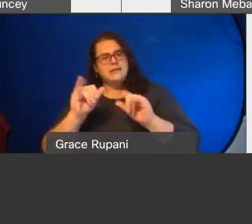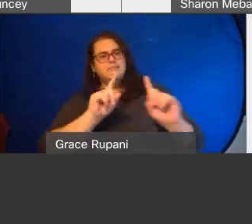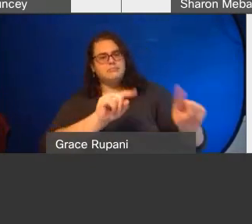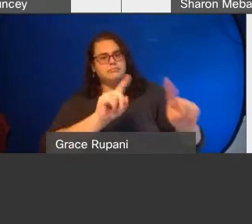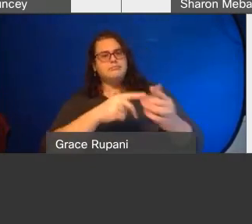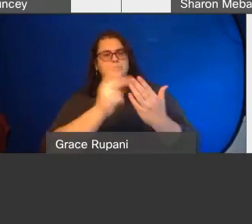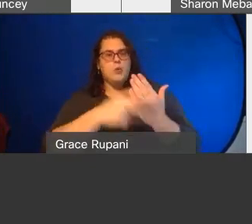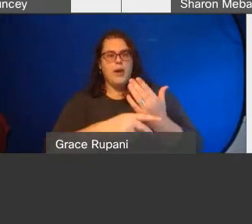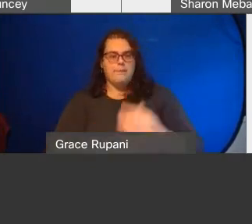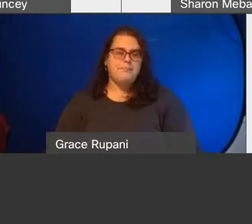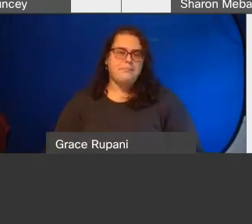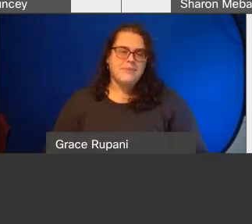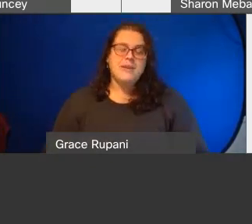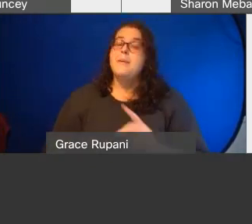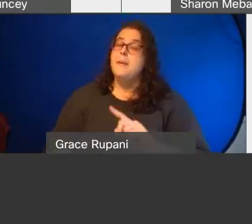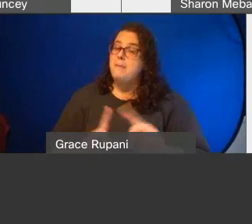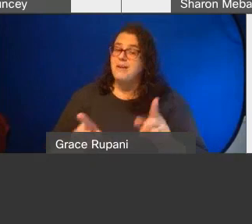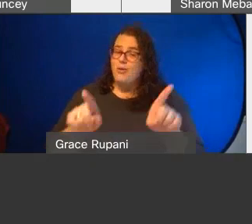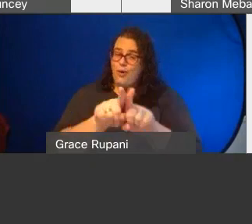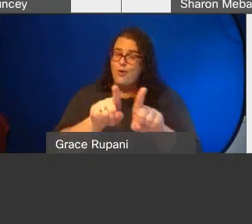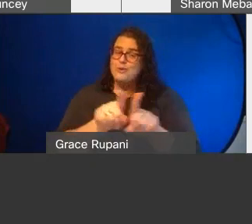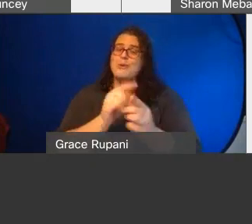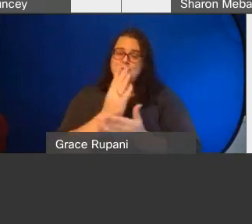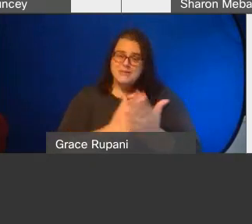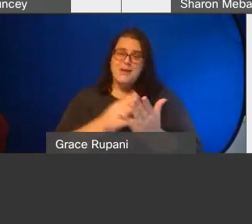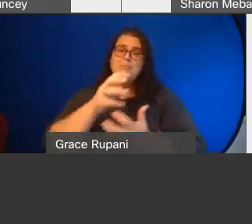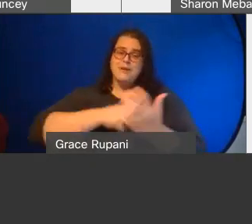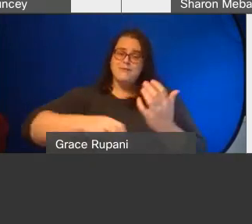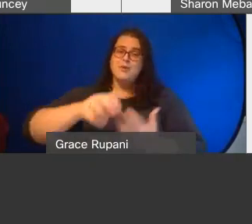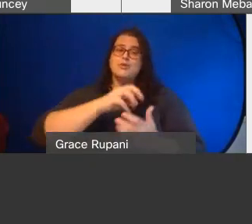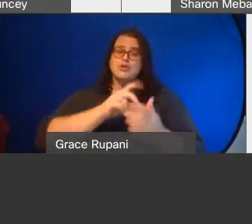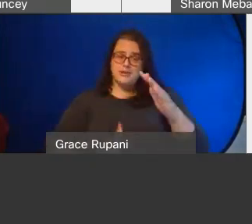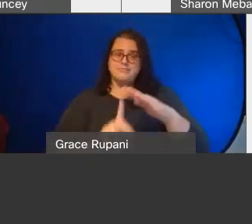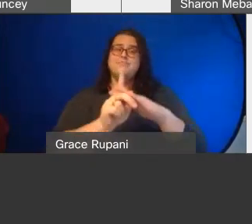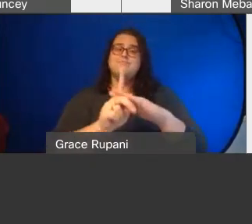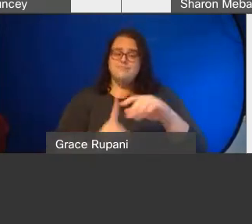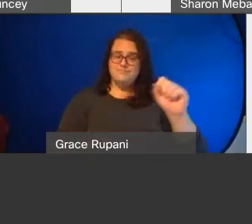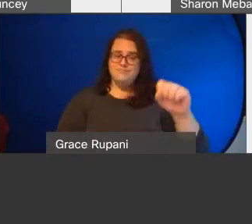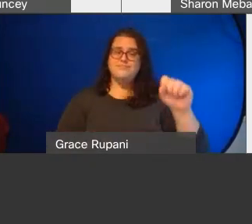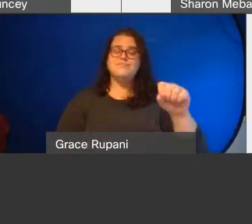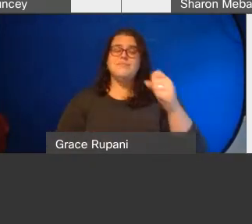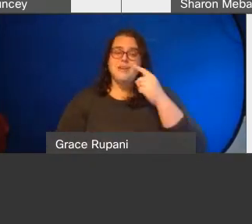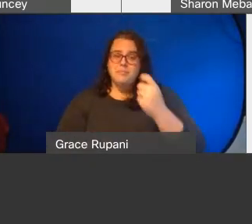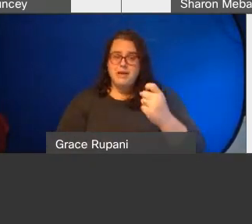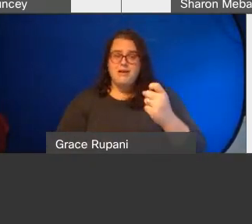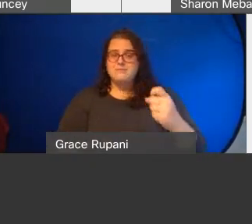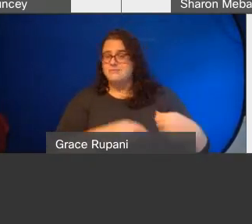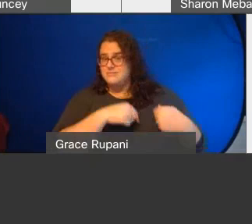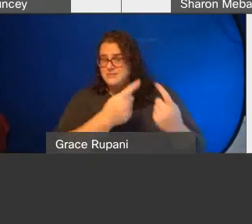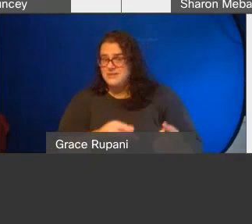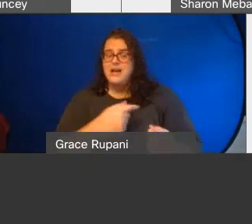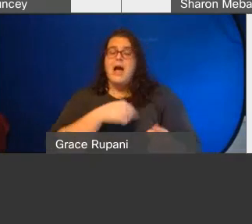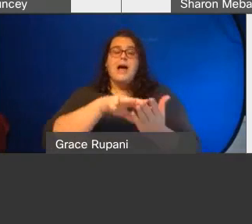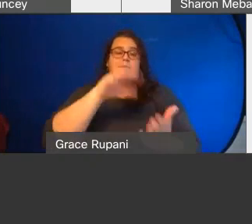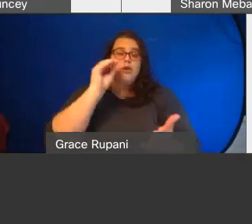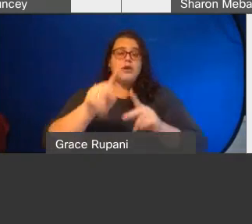also been some confusion around this because I have since learned that people who have had